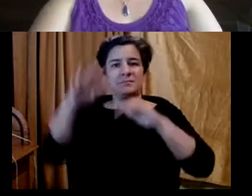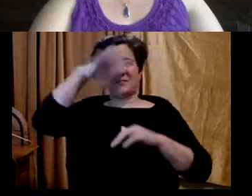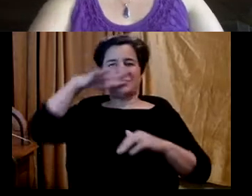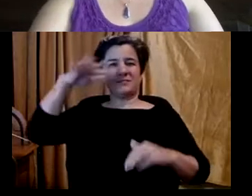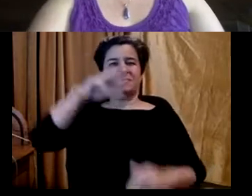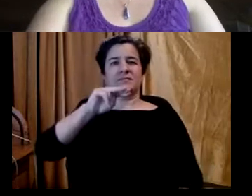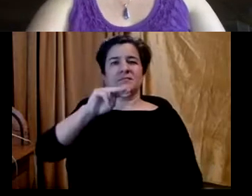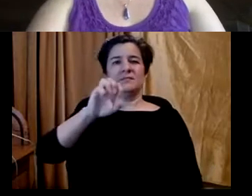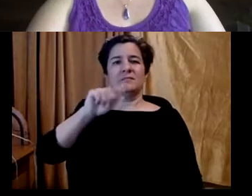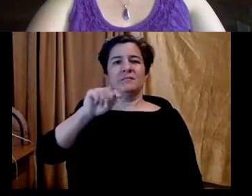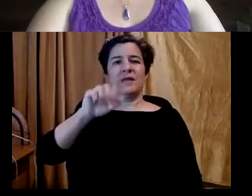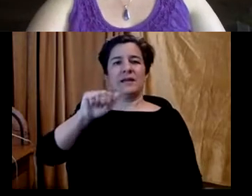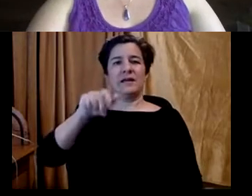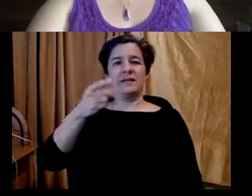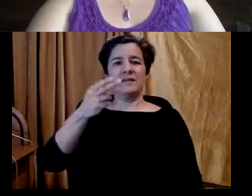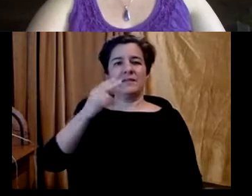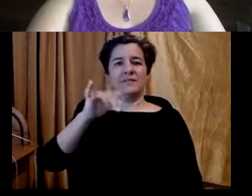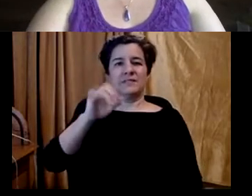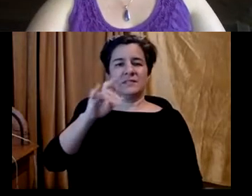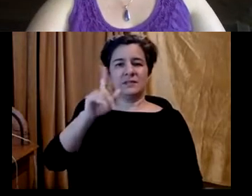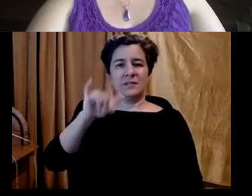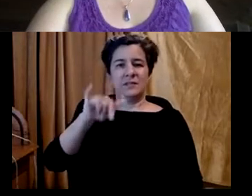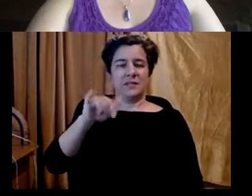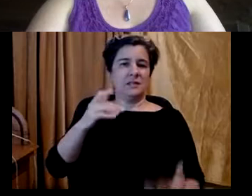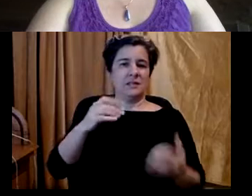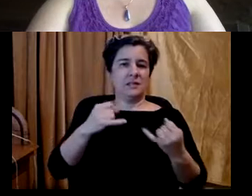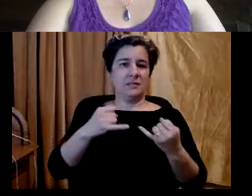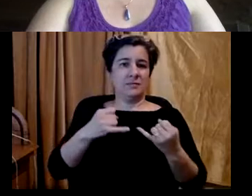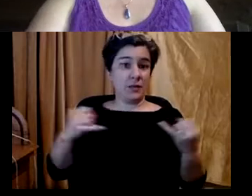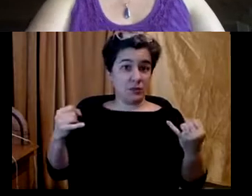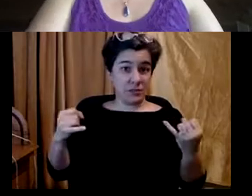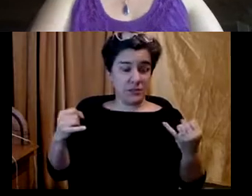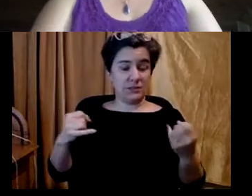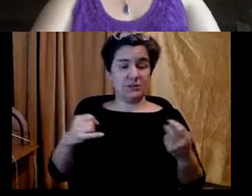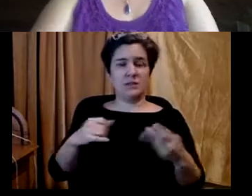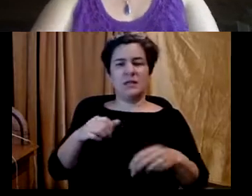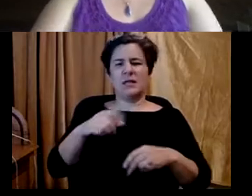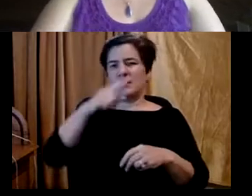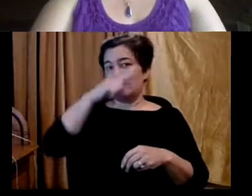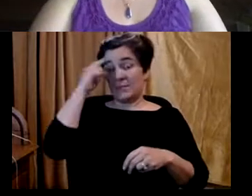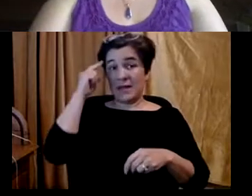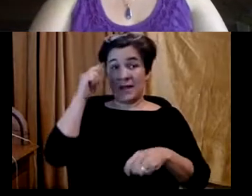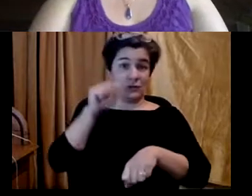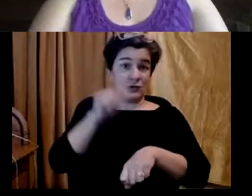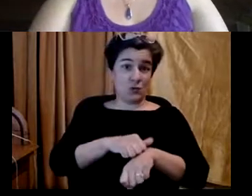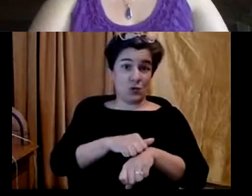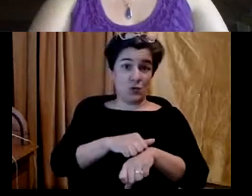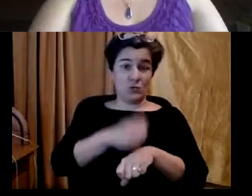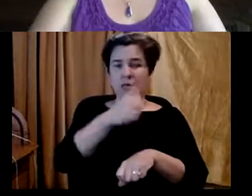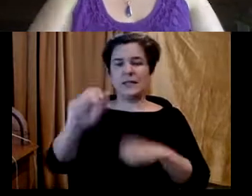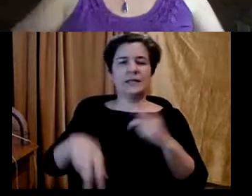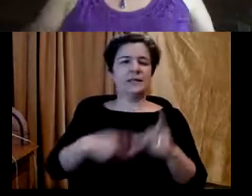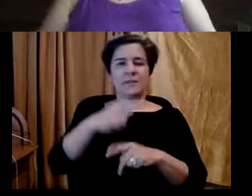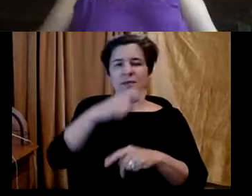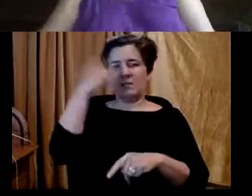boundaries and black stones, any sort of black stones are sort